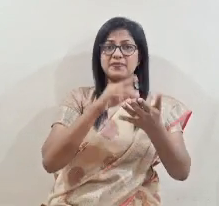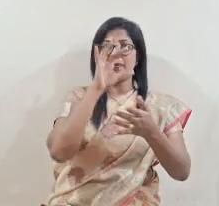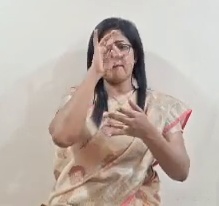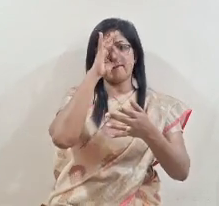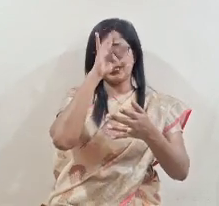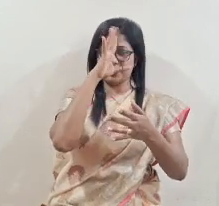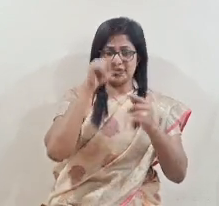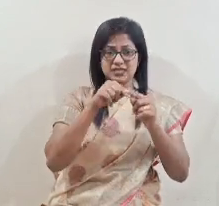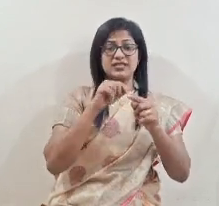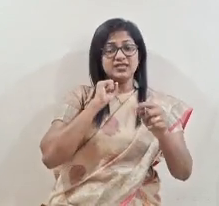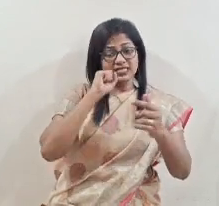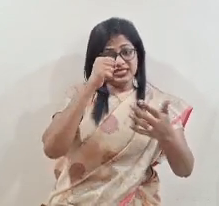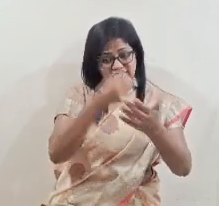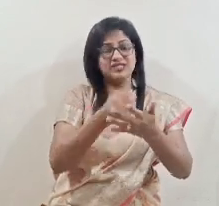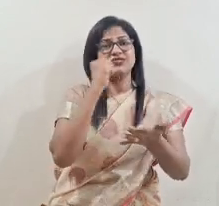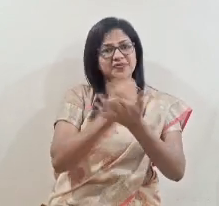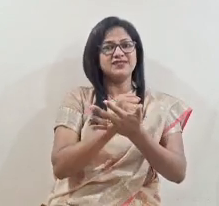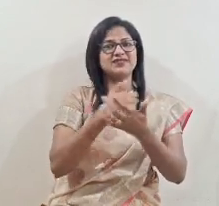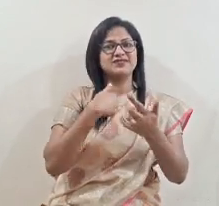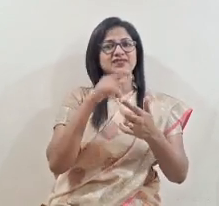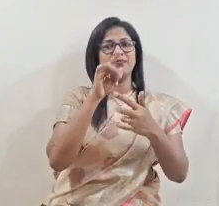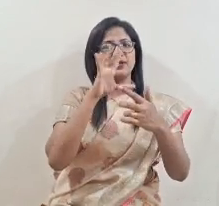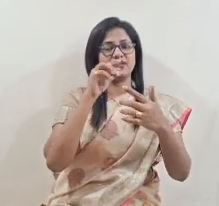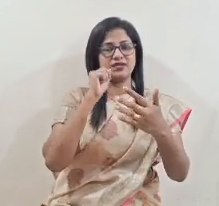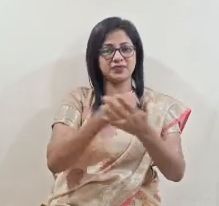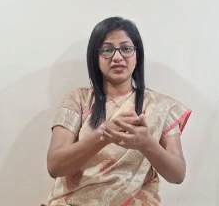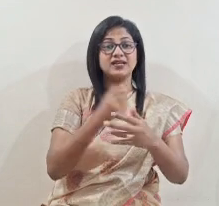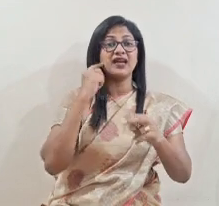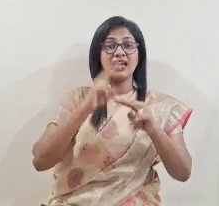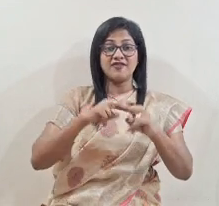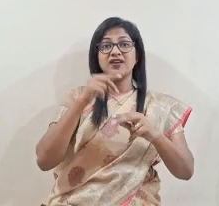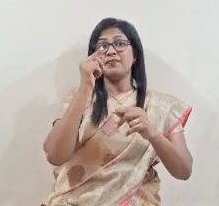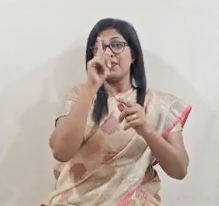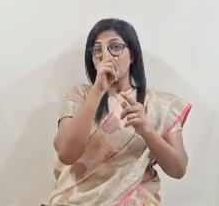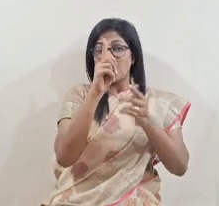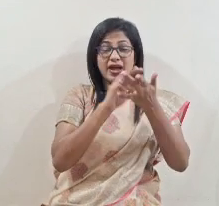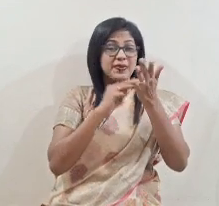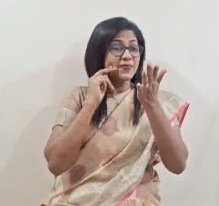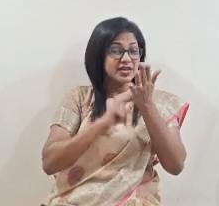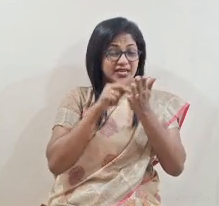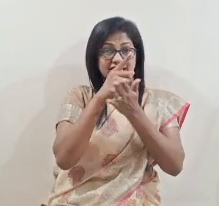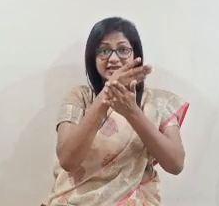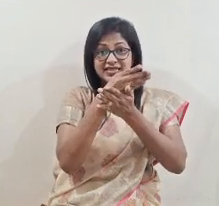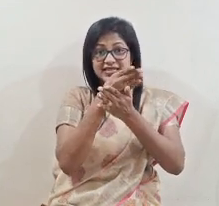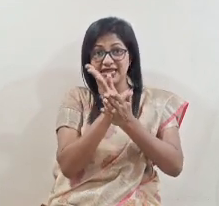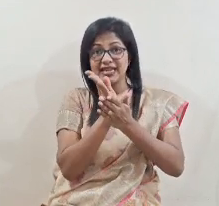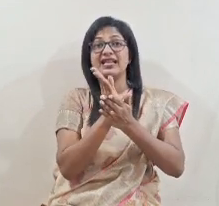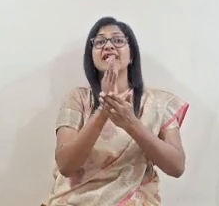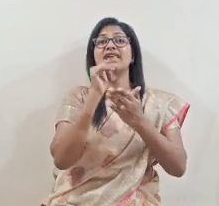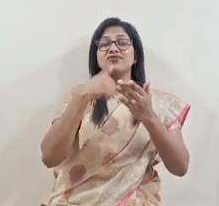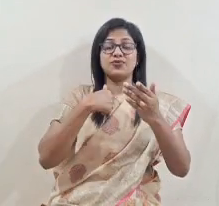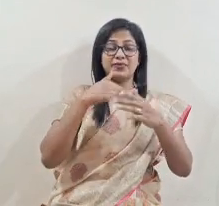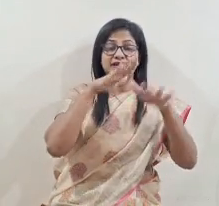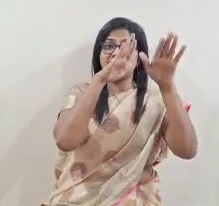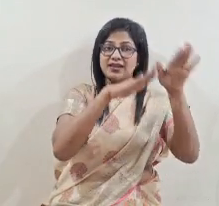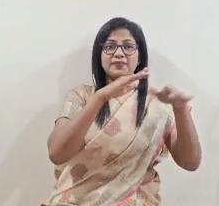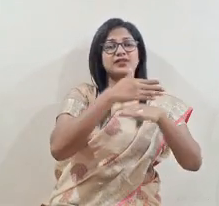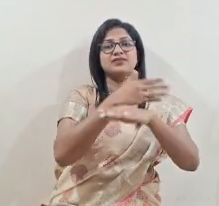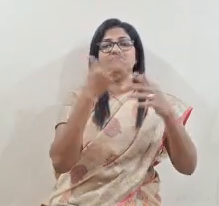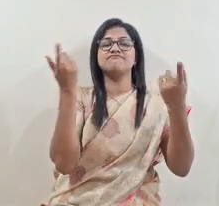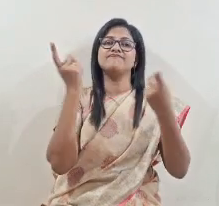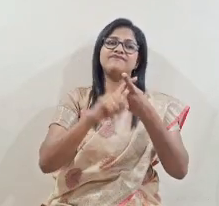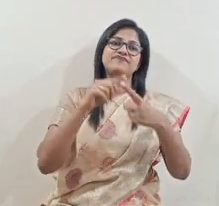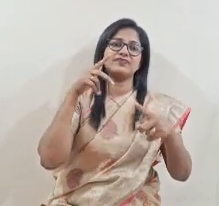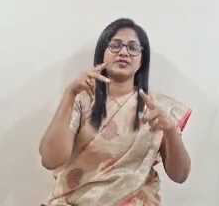will hamper my reliability. Okay, then how do you, and somewhere I see calculation on reliability as well. Is the data coming from the user